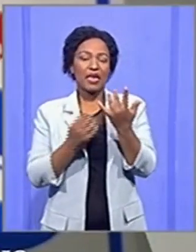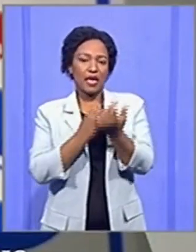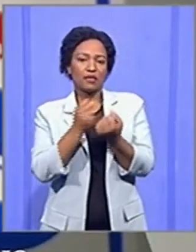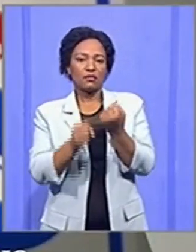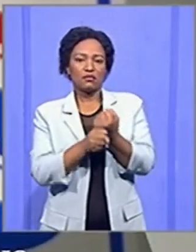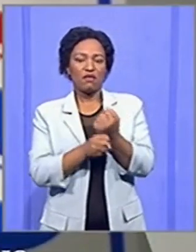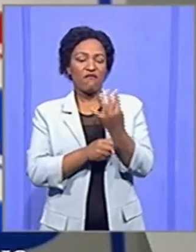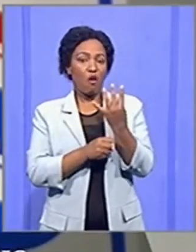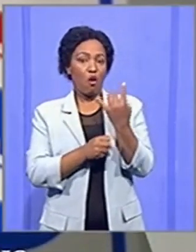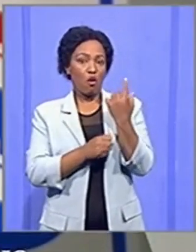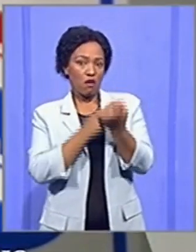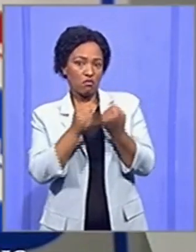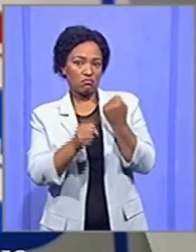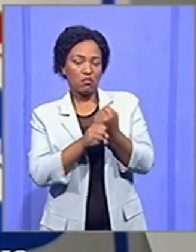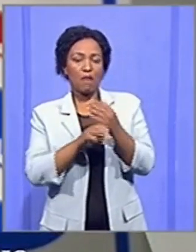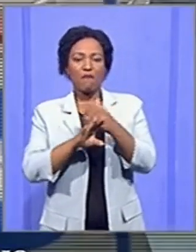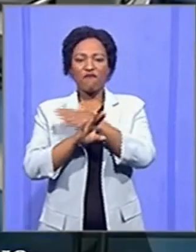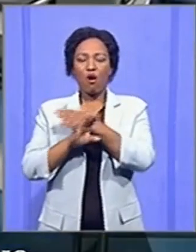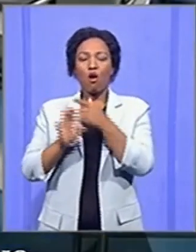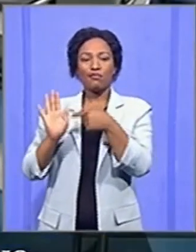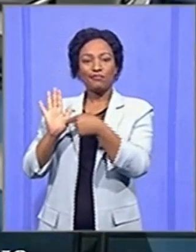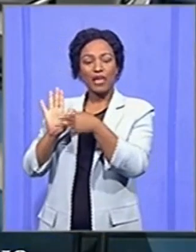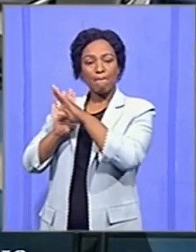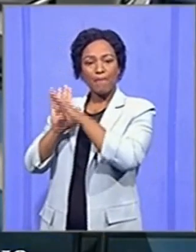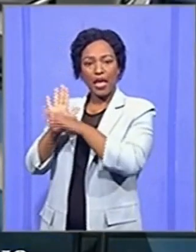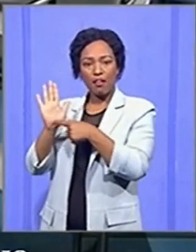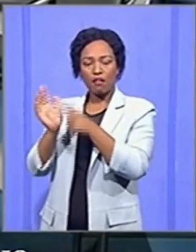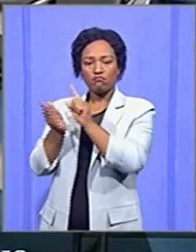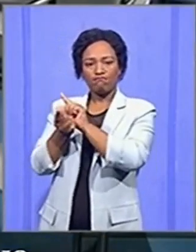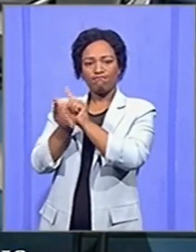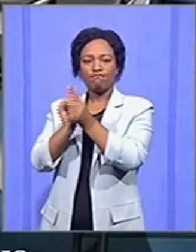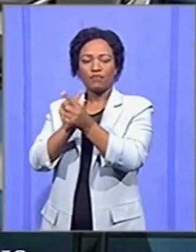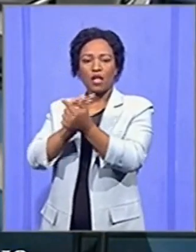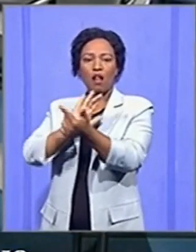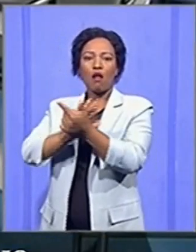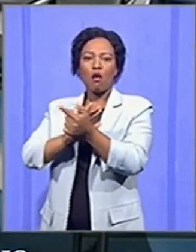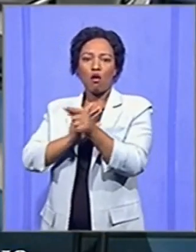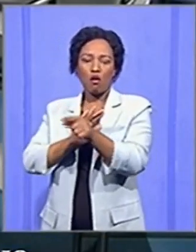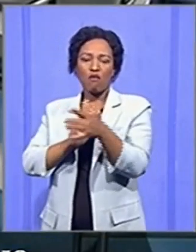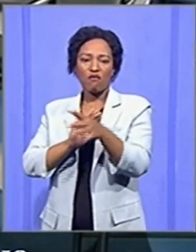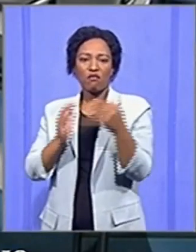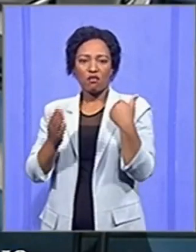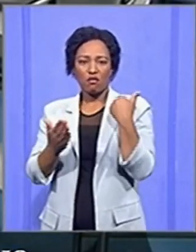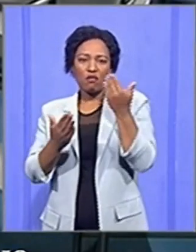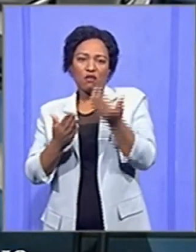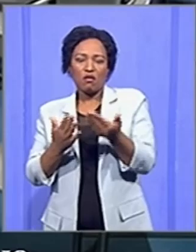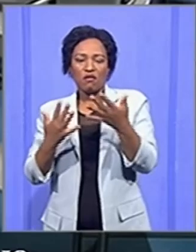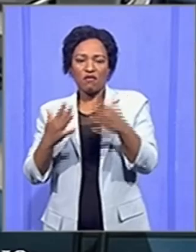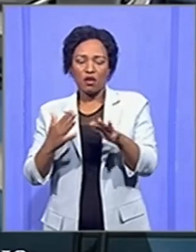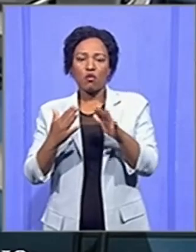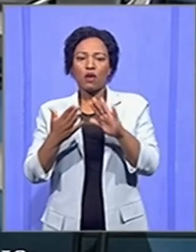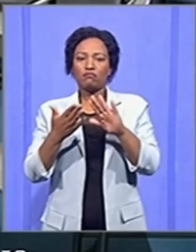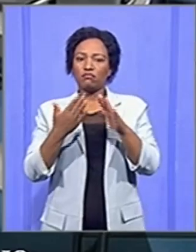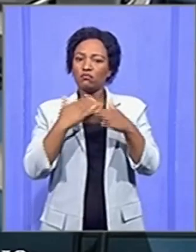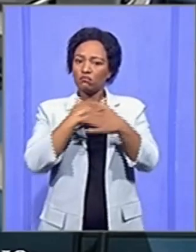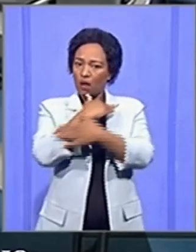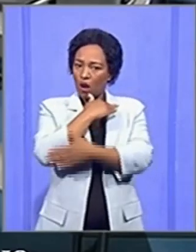pele molaotlhomo o ka tlanegisiwa morago ga ditheetso tse di tseneletseng tsa